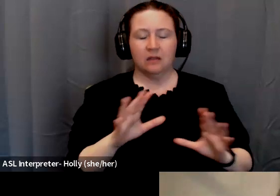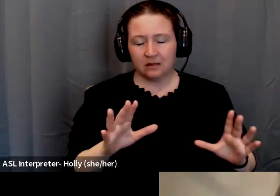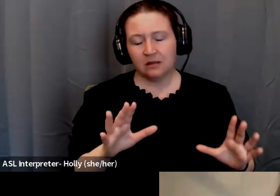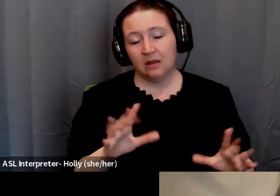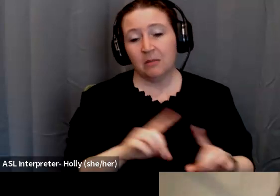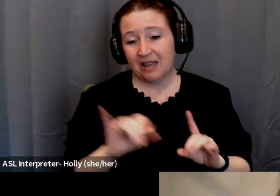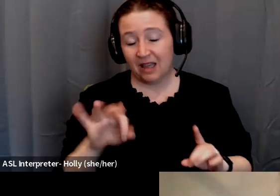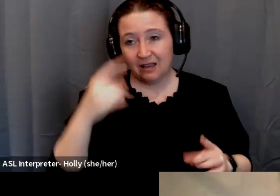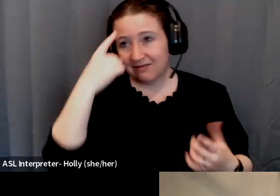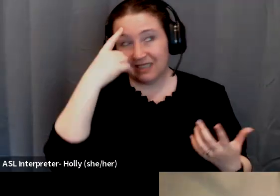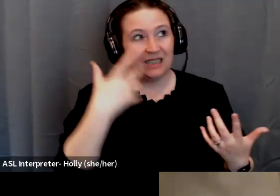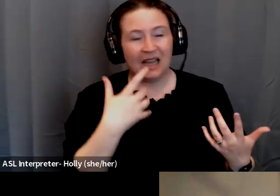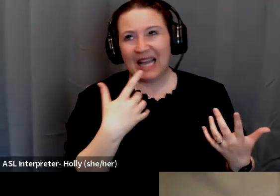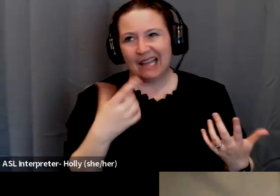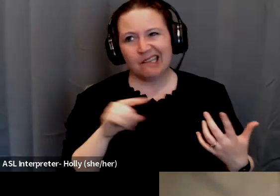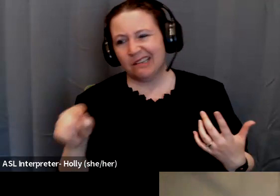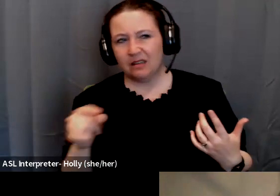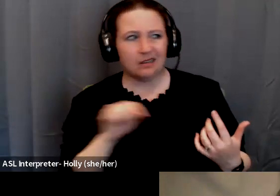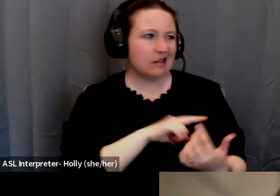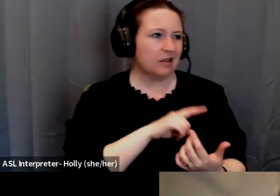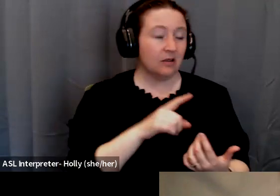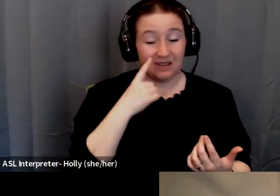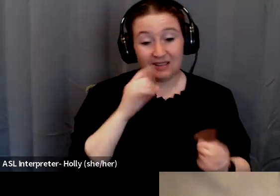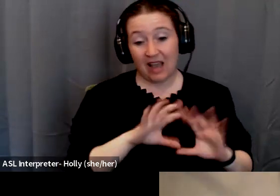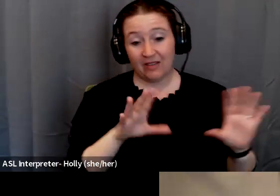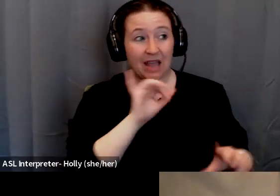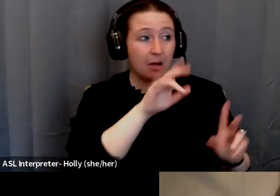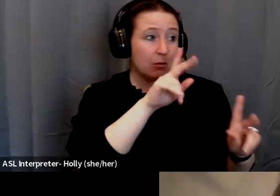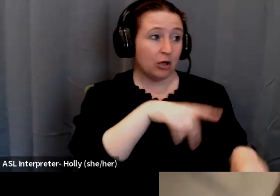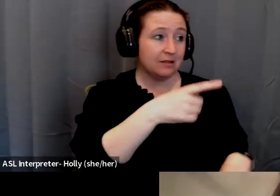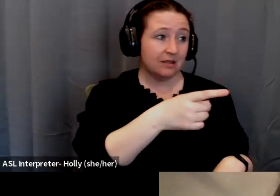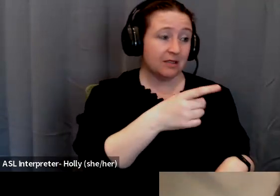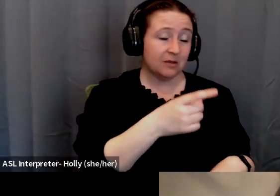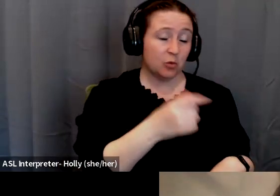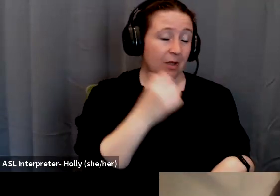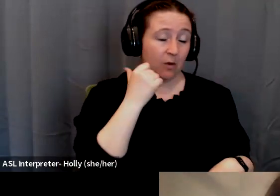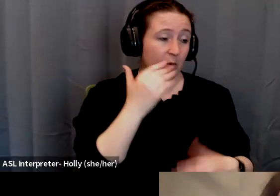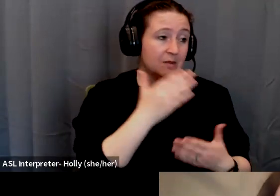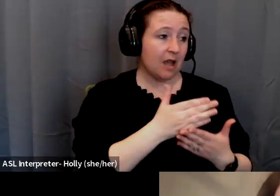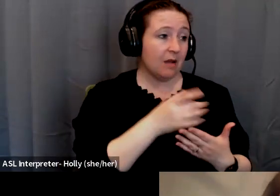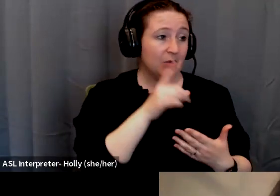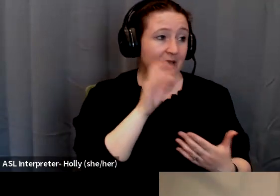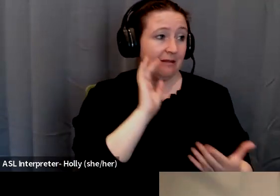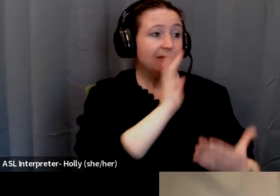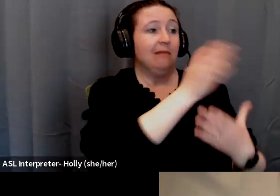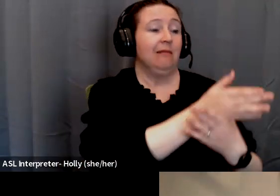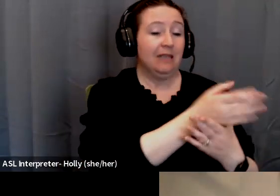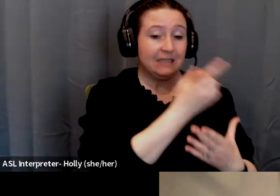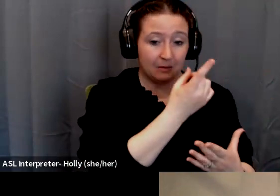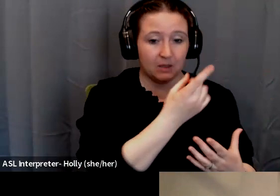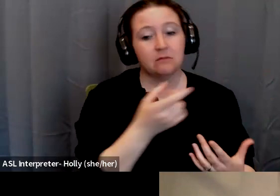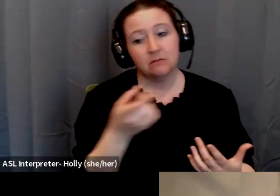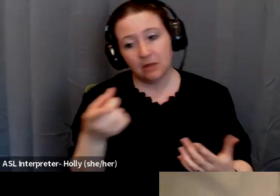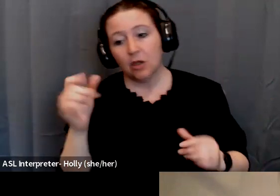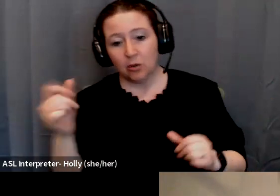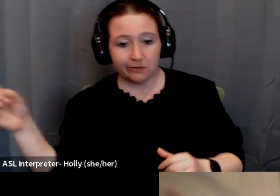you can't think of anything else to do, or if you think it's really obvious and that this person is just not going to stop until some formal action is taken, well, then you